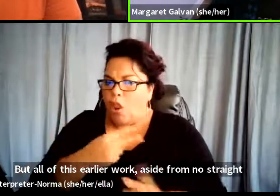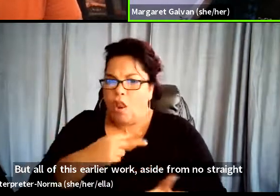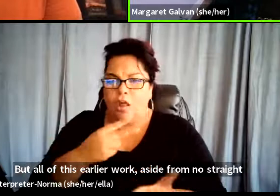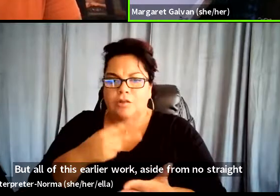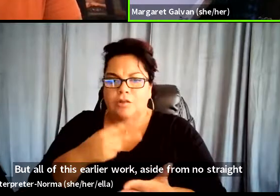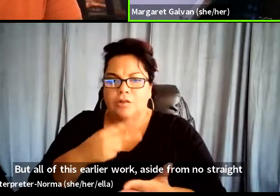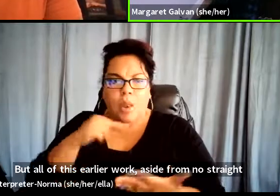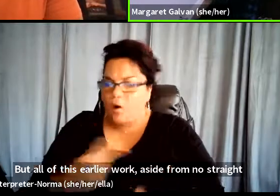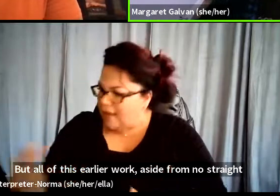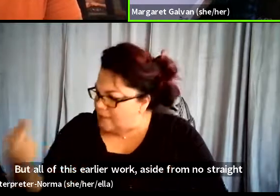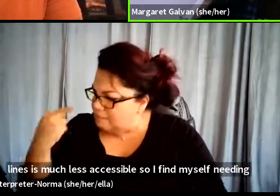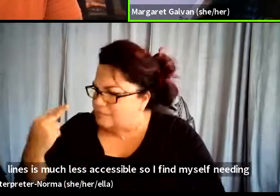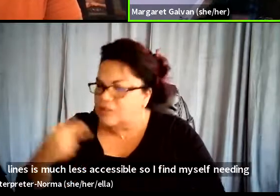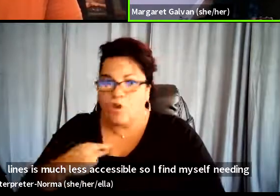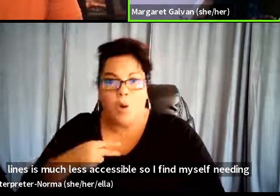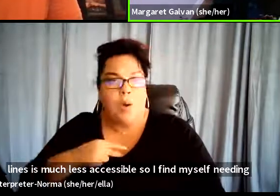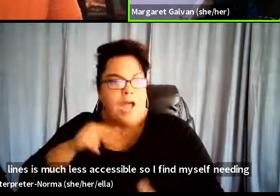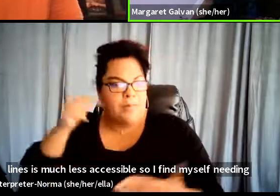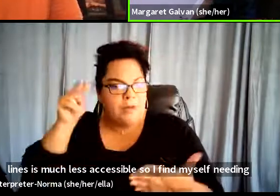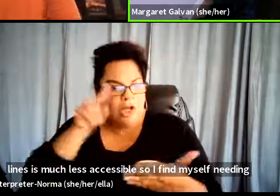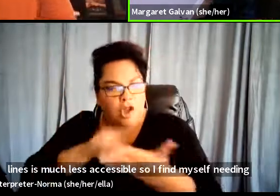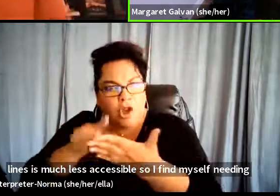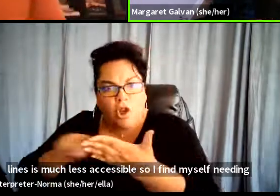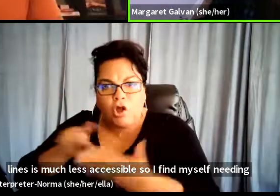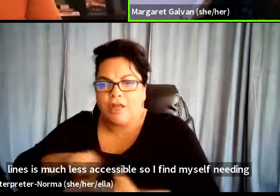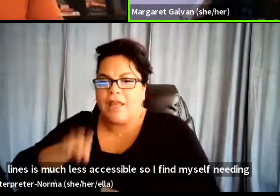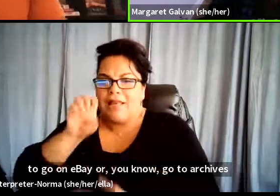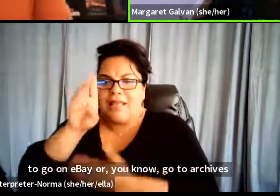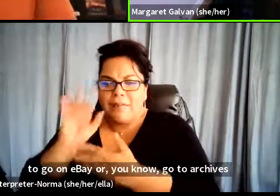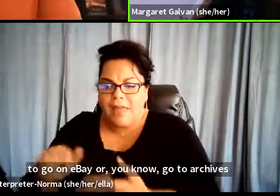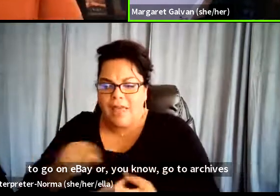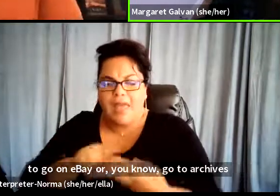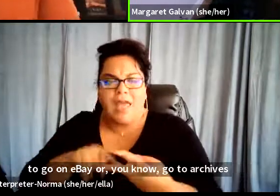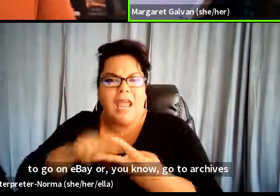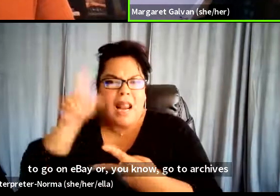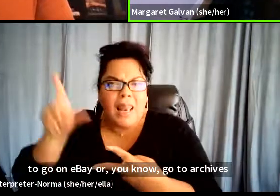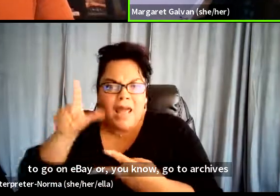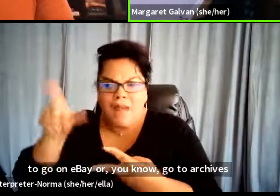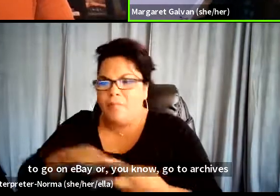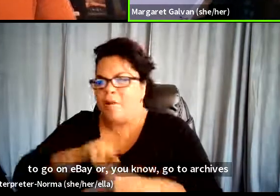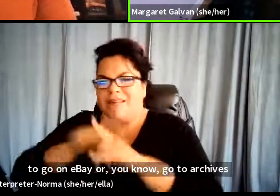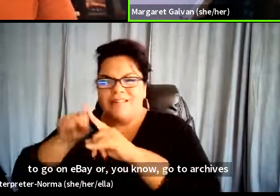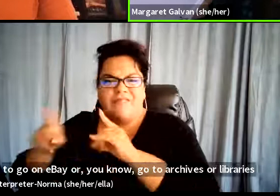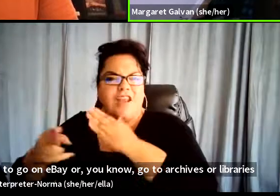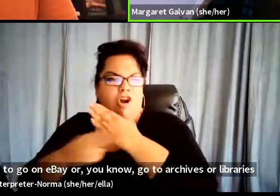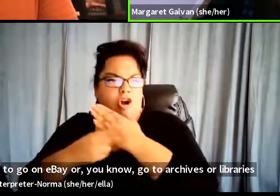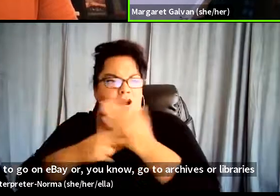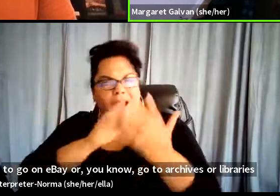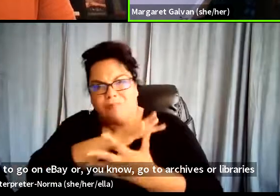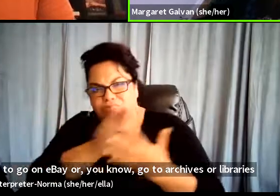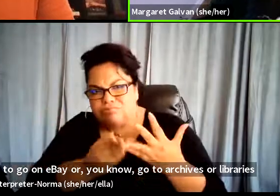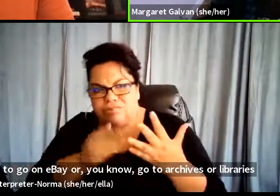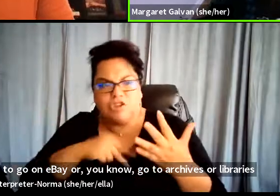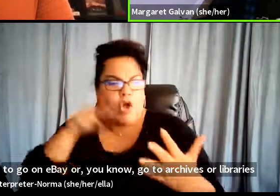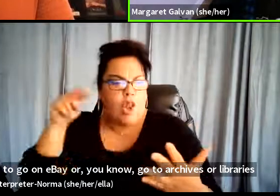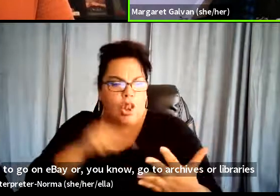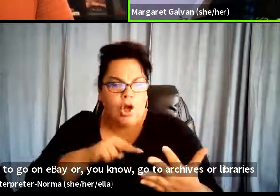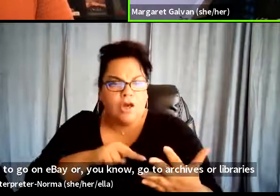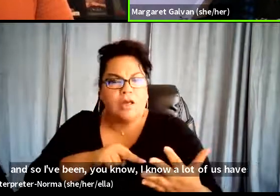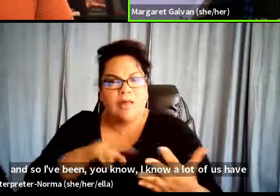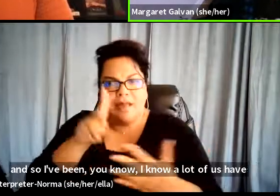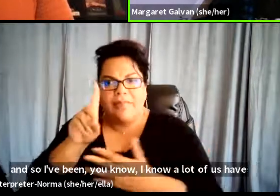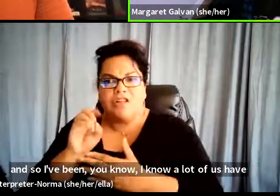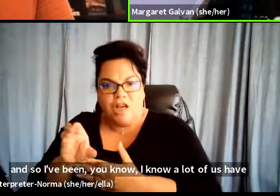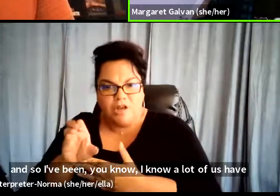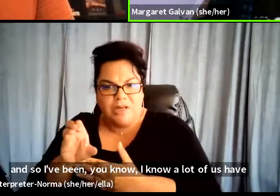myself needing to go on eBay or, you go to archives or libraries. And so I've been, you know, I know a lot of us have been thinking about in the documentary